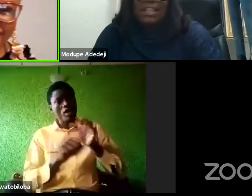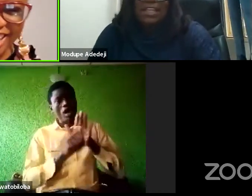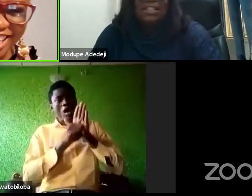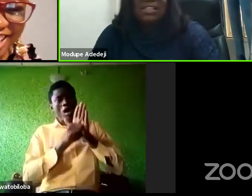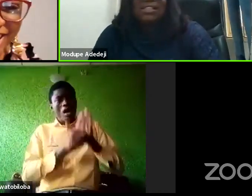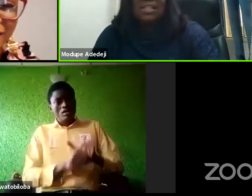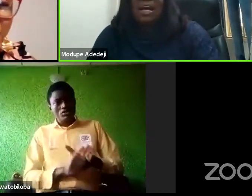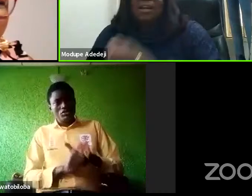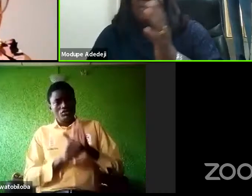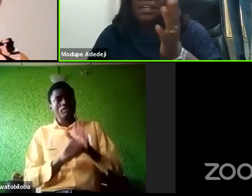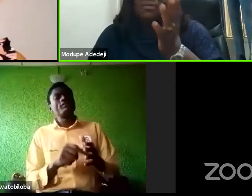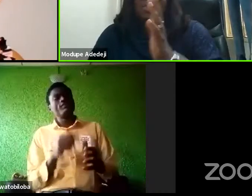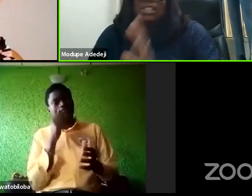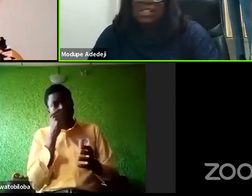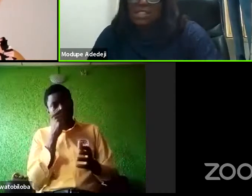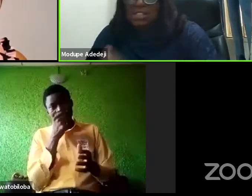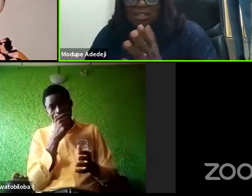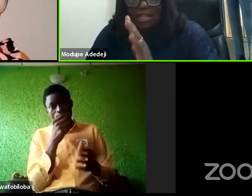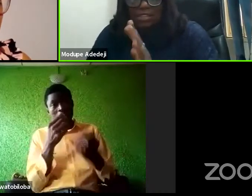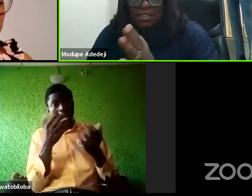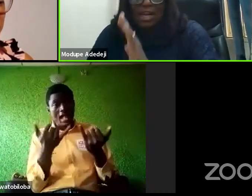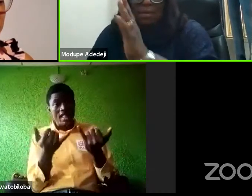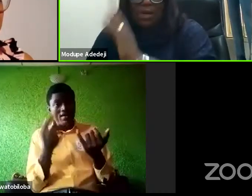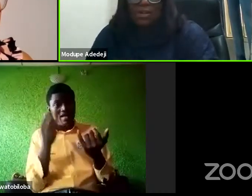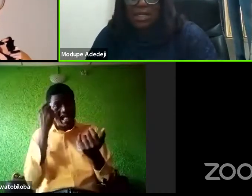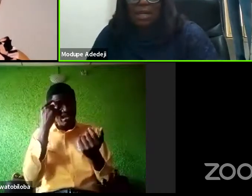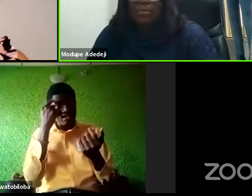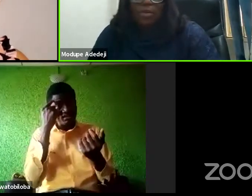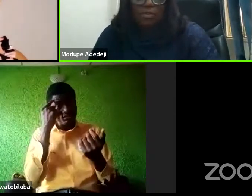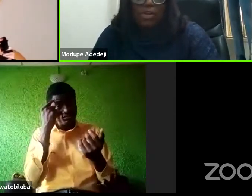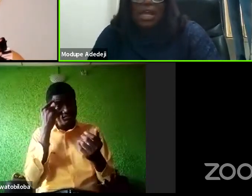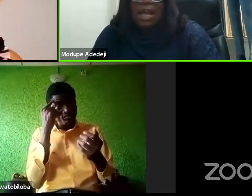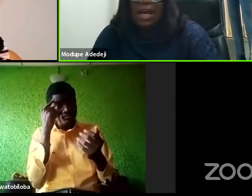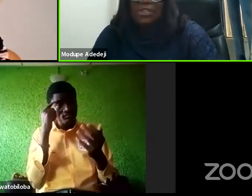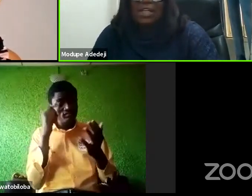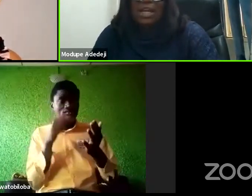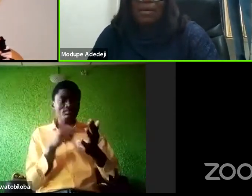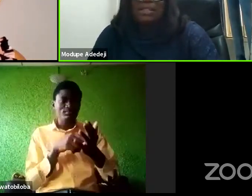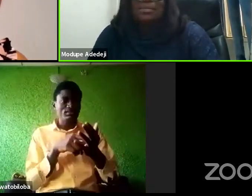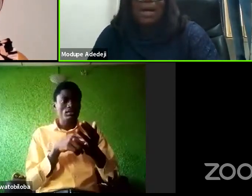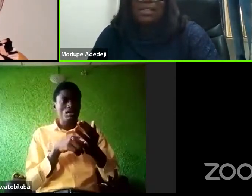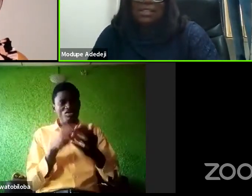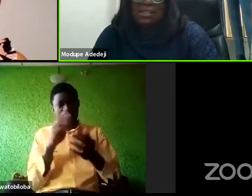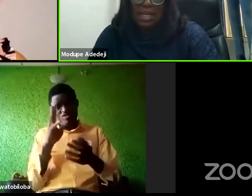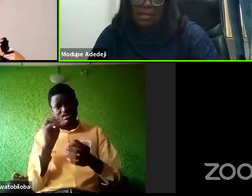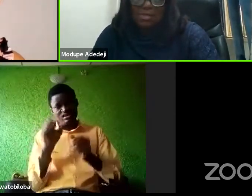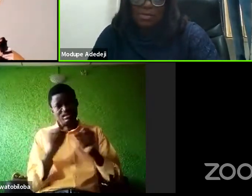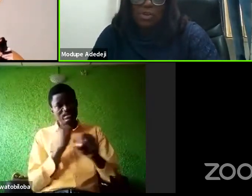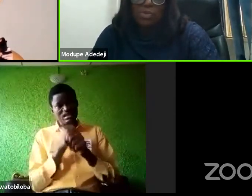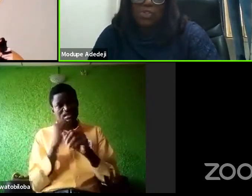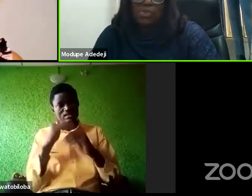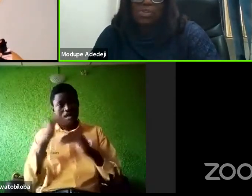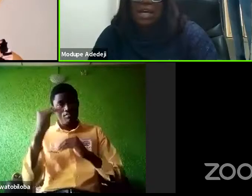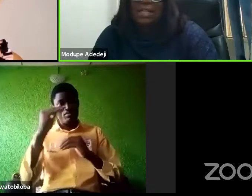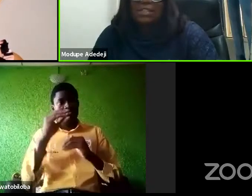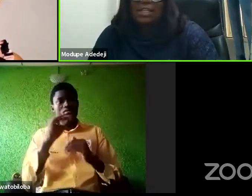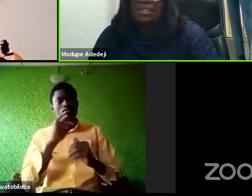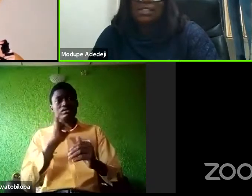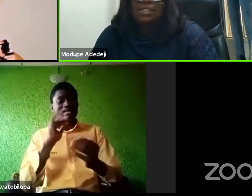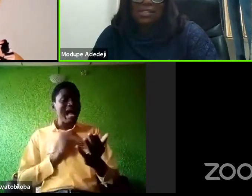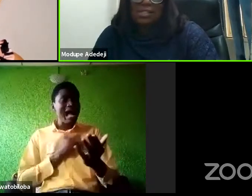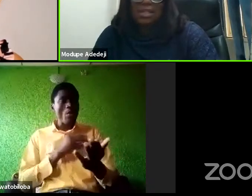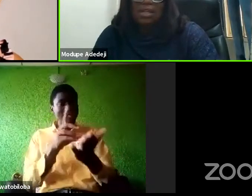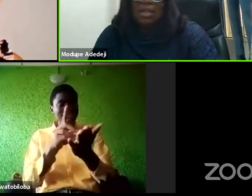So I think this age 40 and thereabouts and above are actually our demanding times, because we use